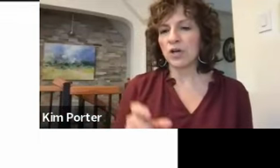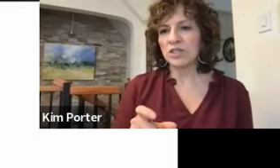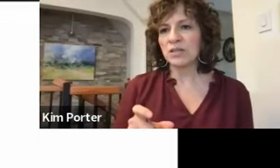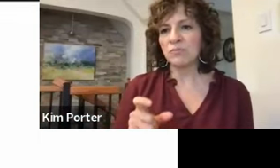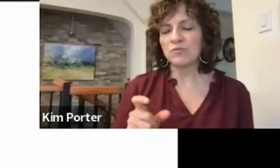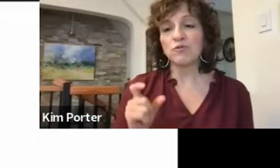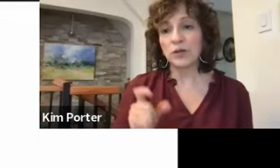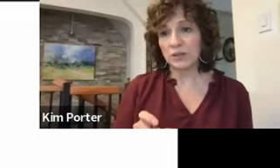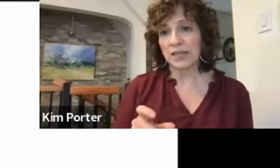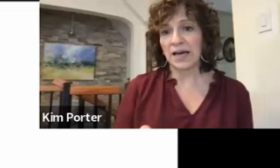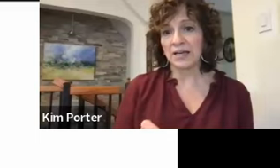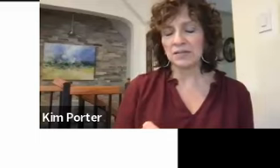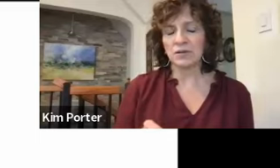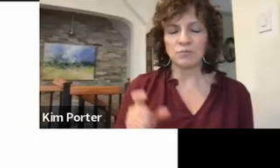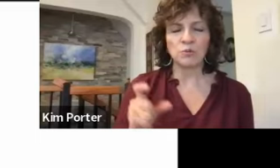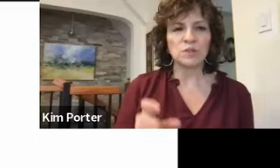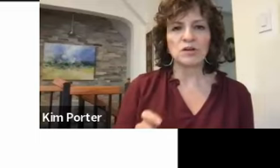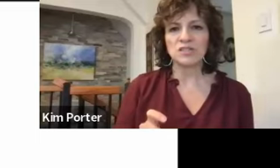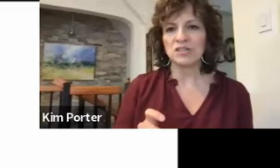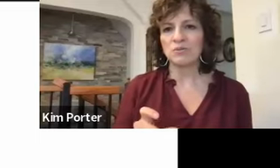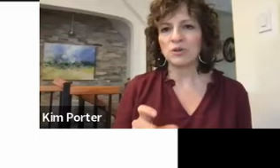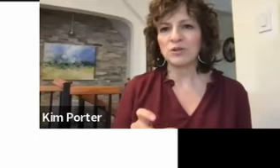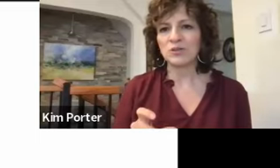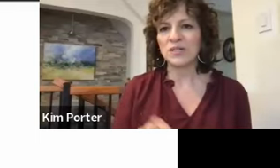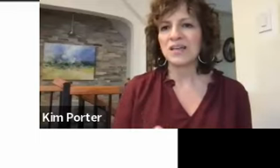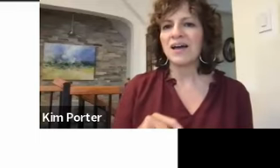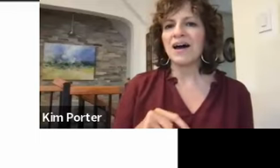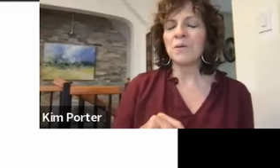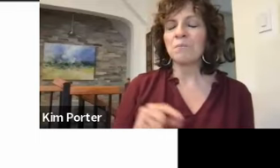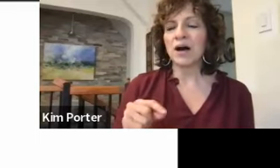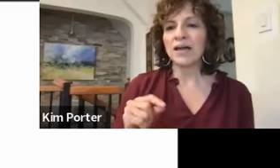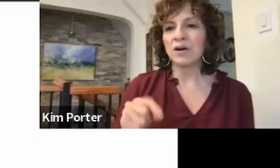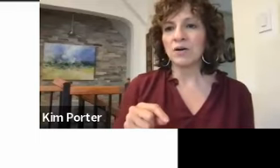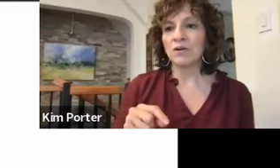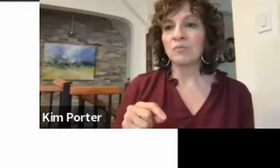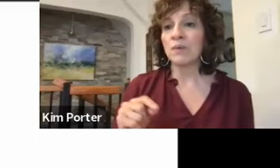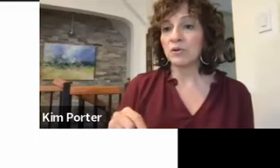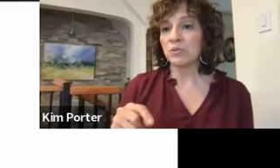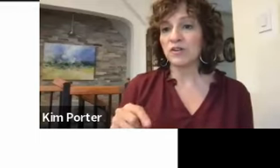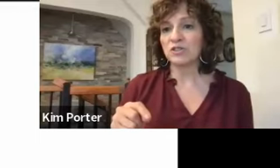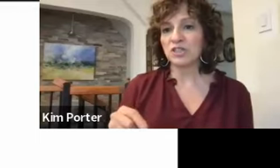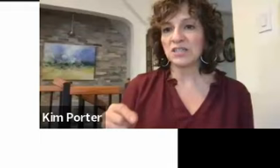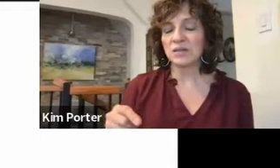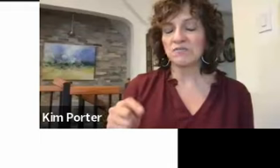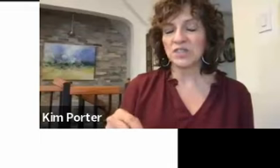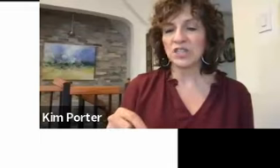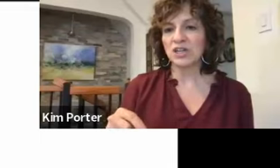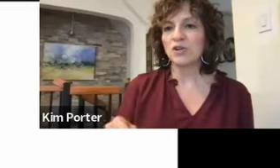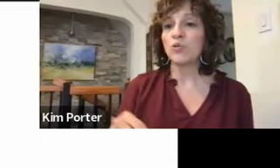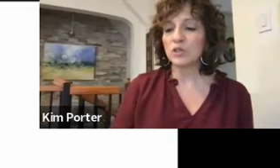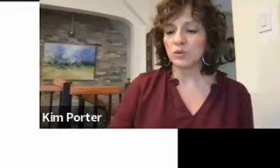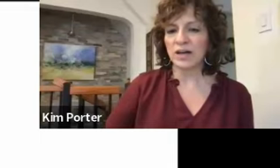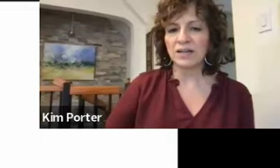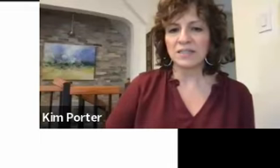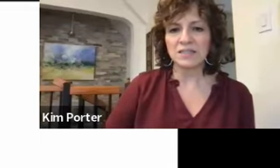a question that was frequently asked, and it won't be surprised to you what the question was, by our medical professional. She is a physician